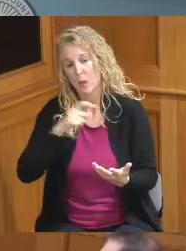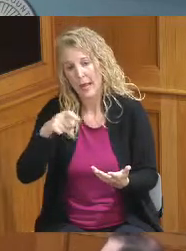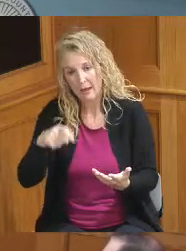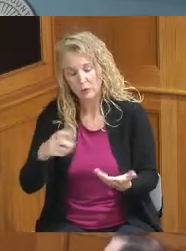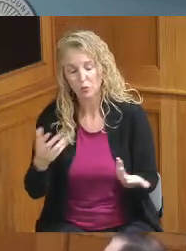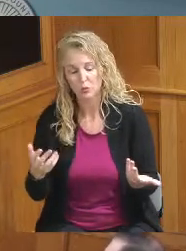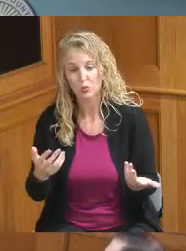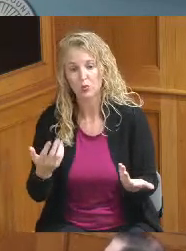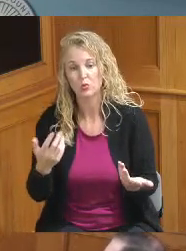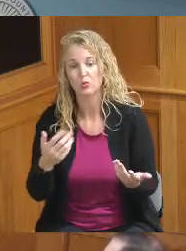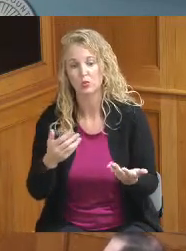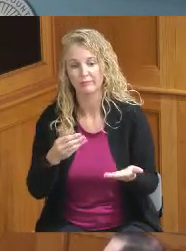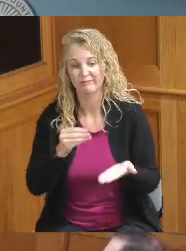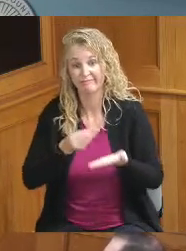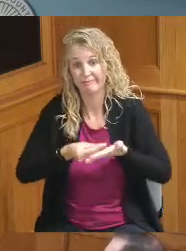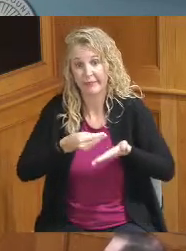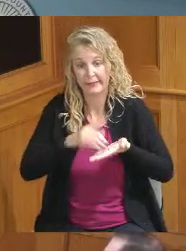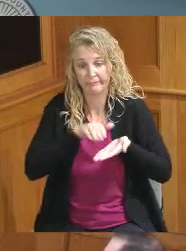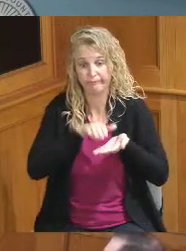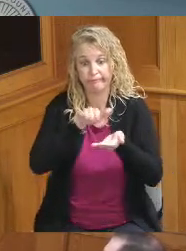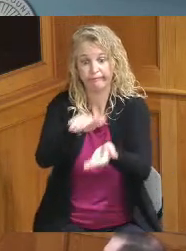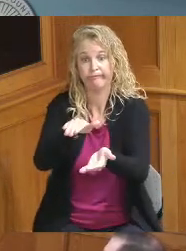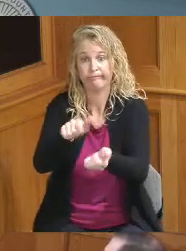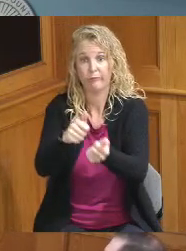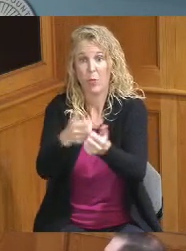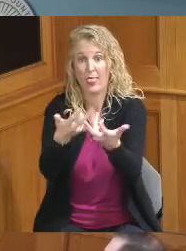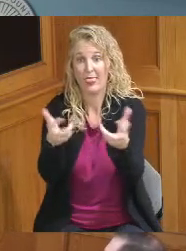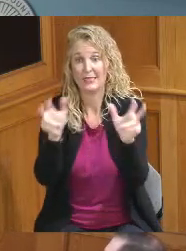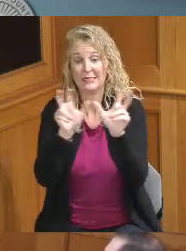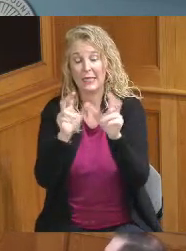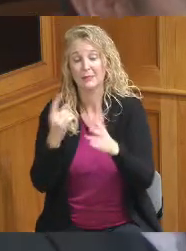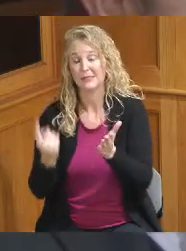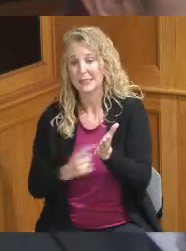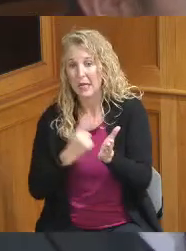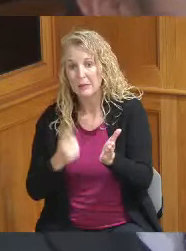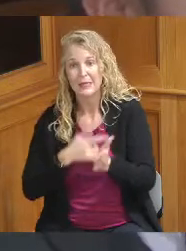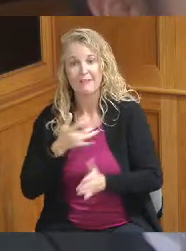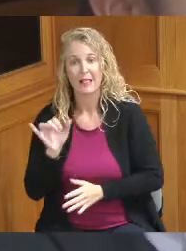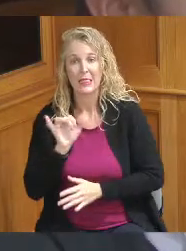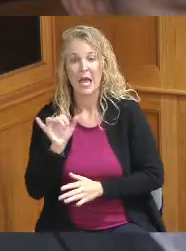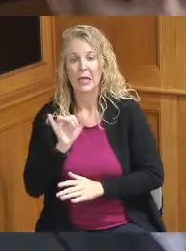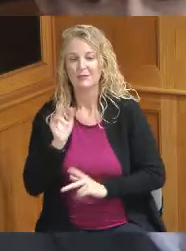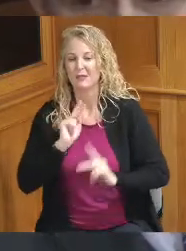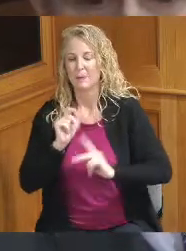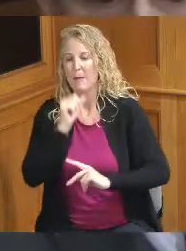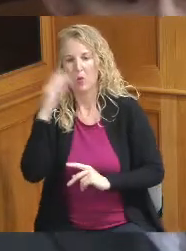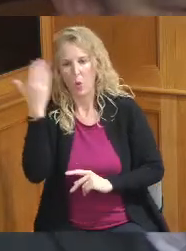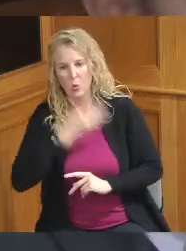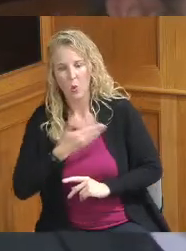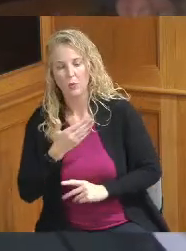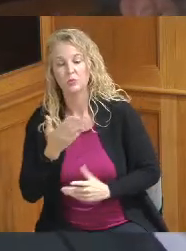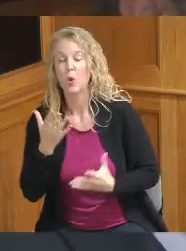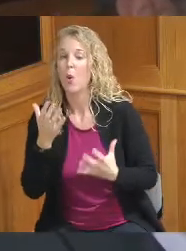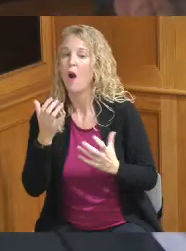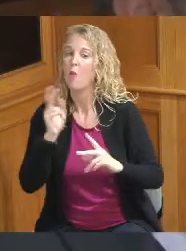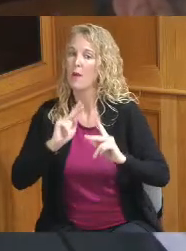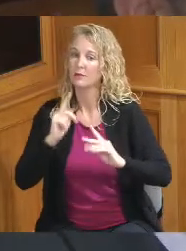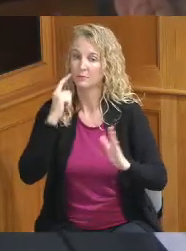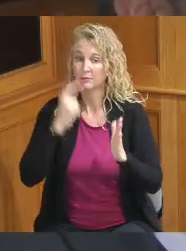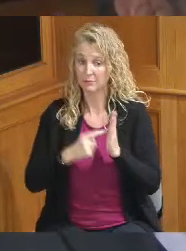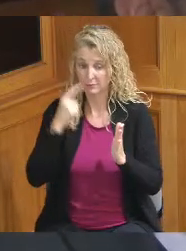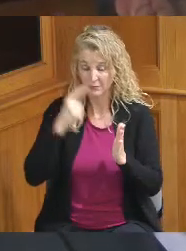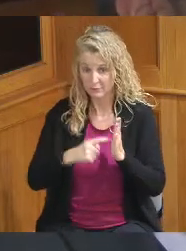we invest quite a few dollars in the maintenance of the stadium, and sometimes it goes under the radar. And so I just want to start pointing out